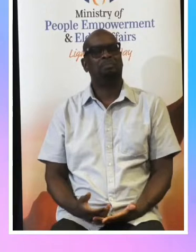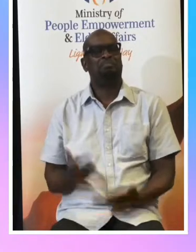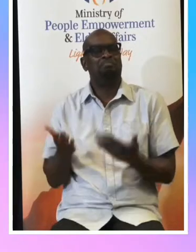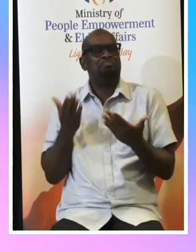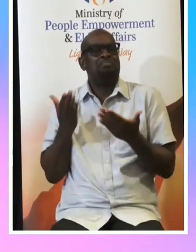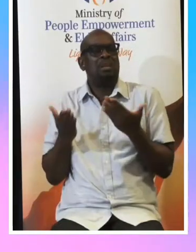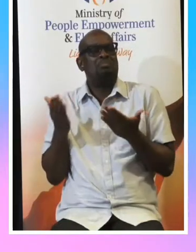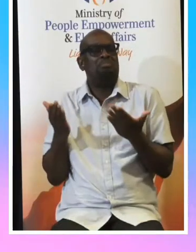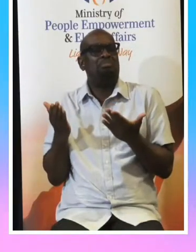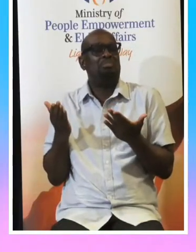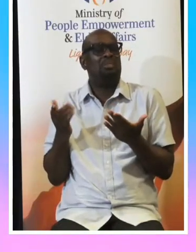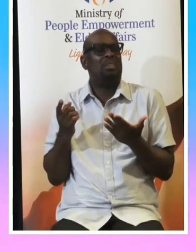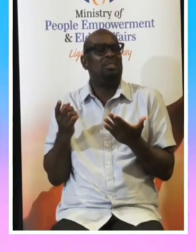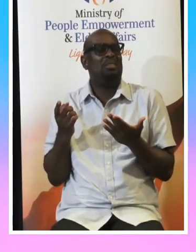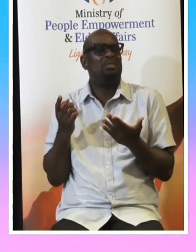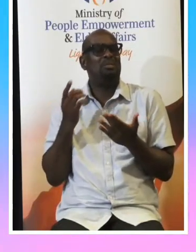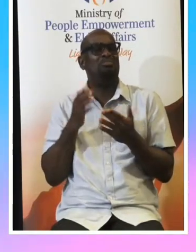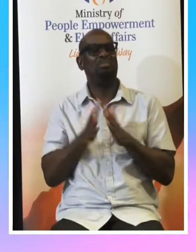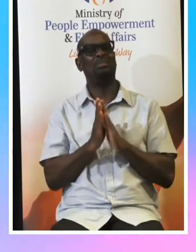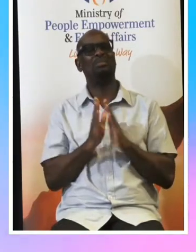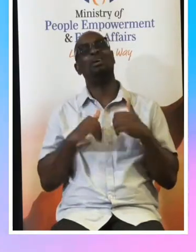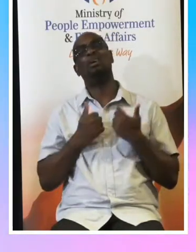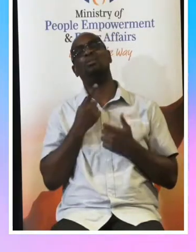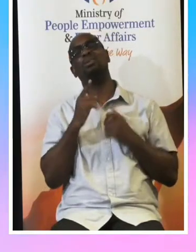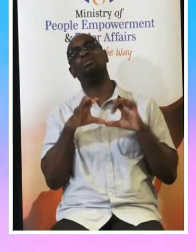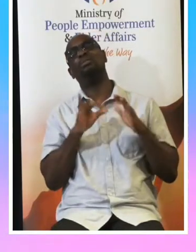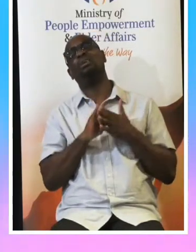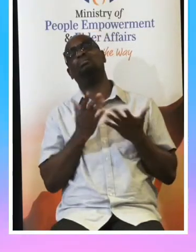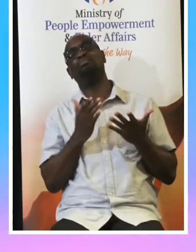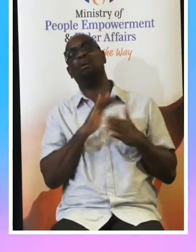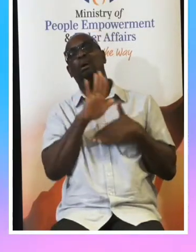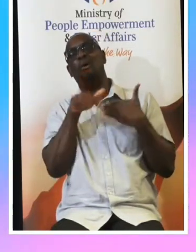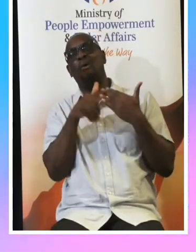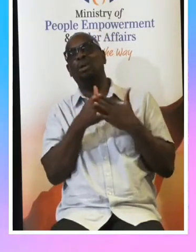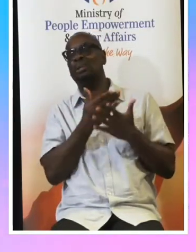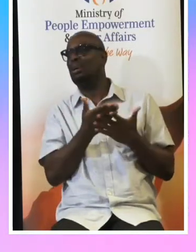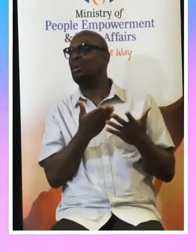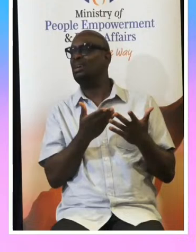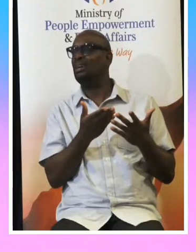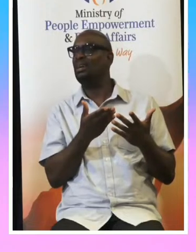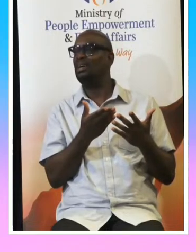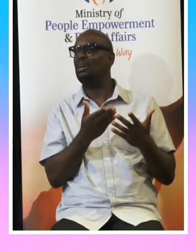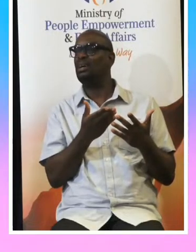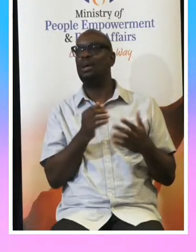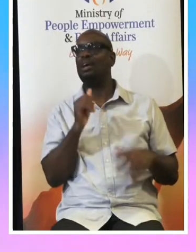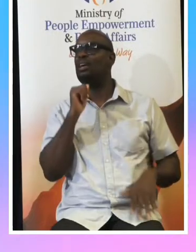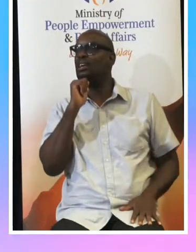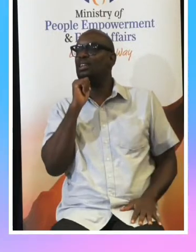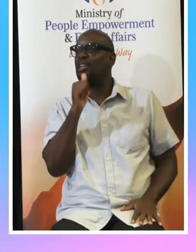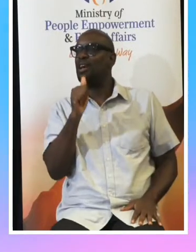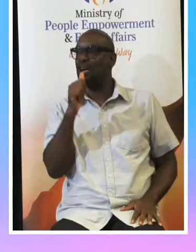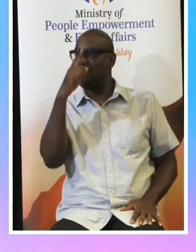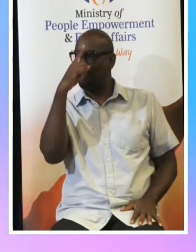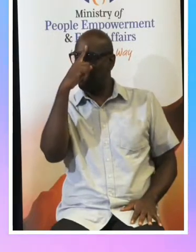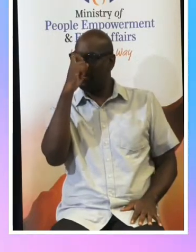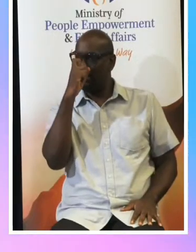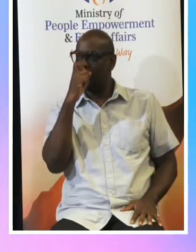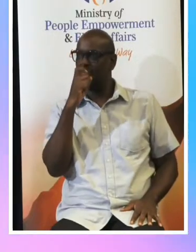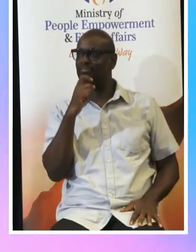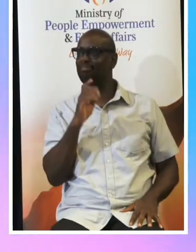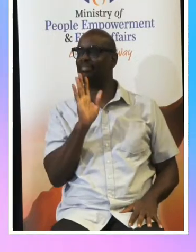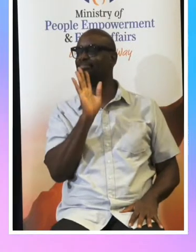to do all of this. And it isn't that he was a token person there because he